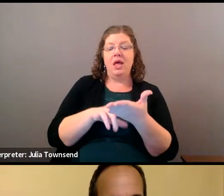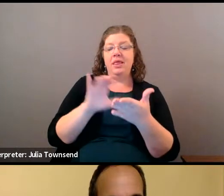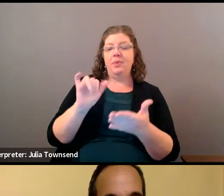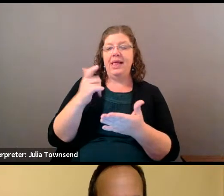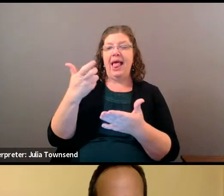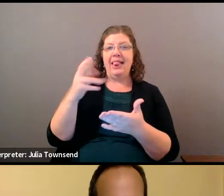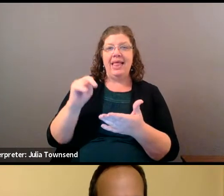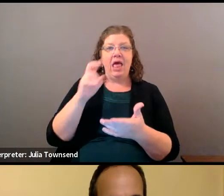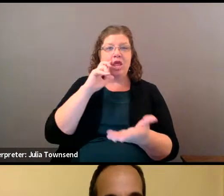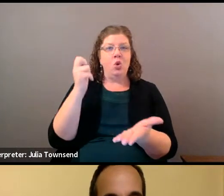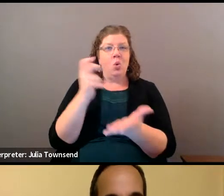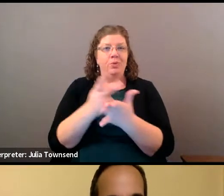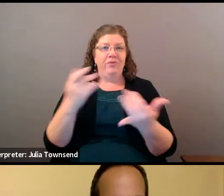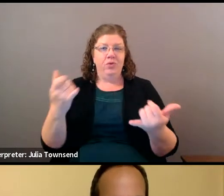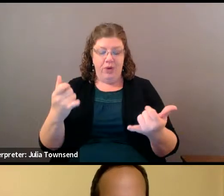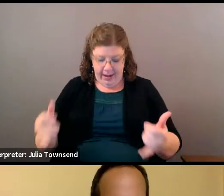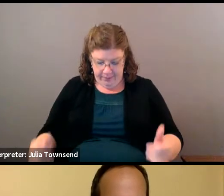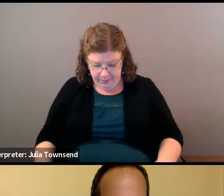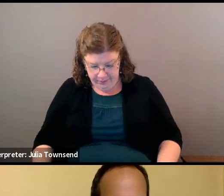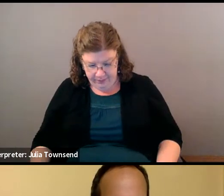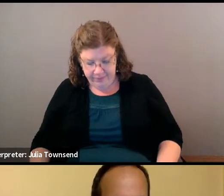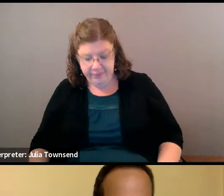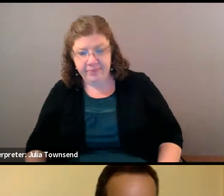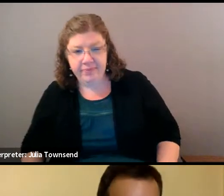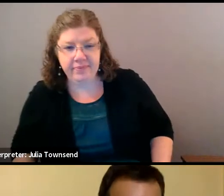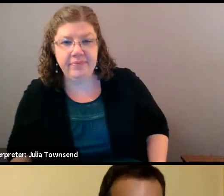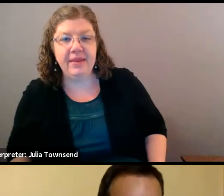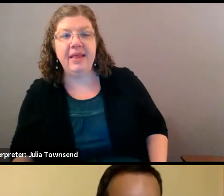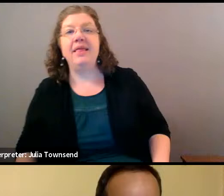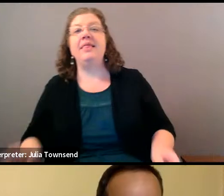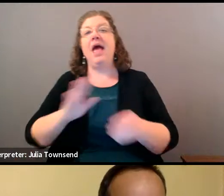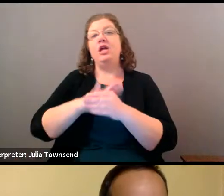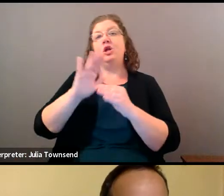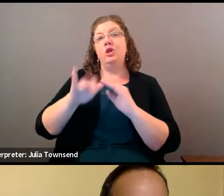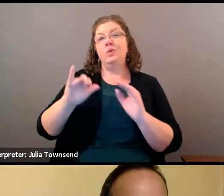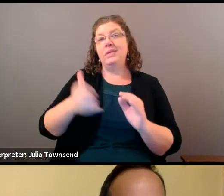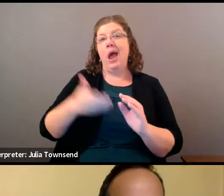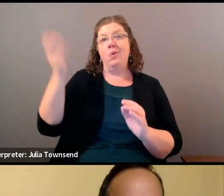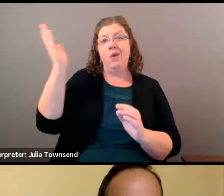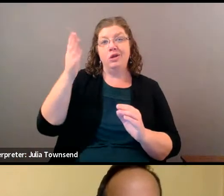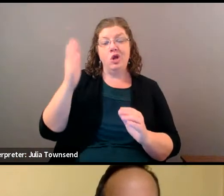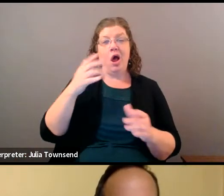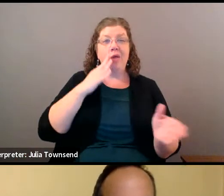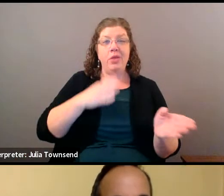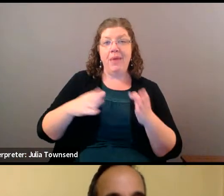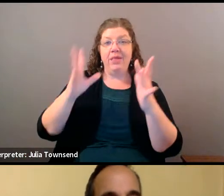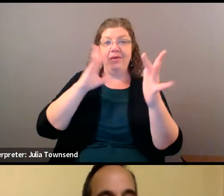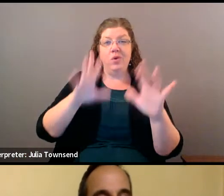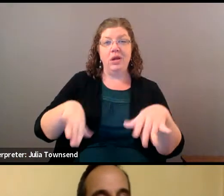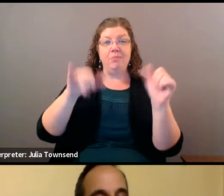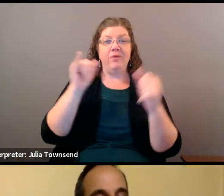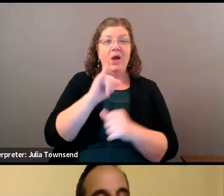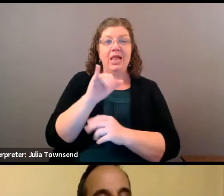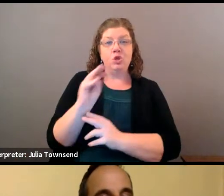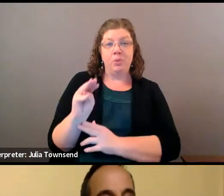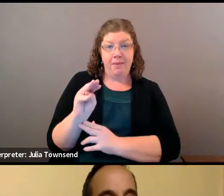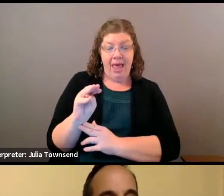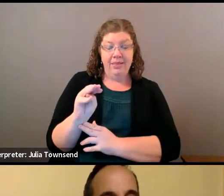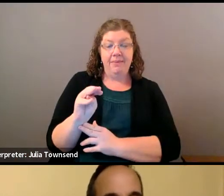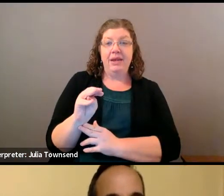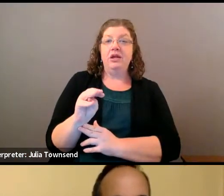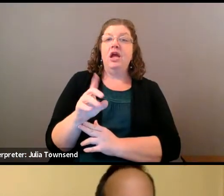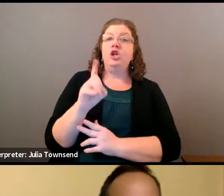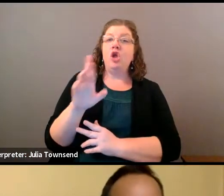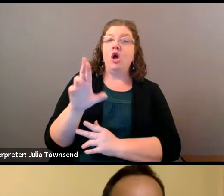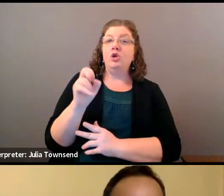earlier today. So that concludes our presentation on the pathway to adoption for illustrative mathematics, and Dr. Snyder